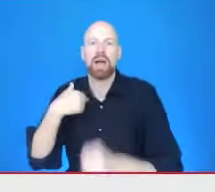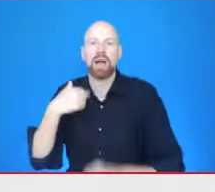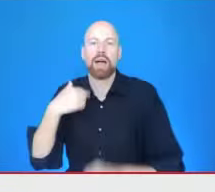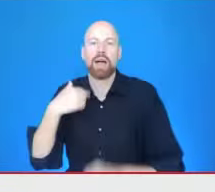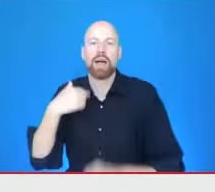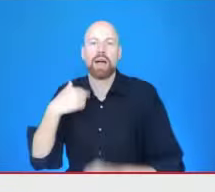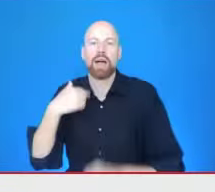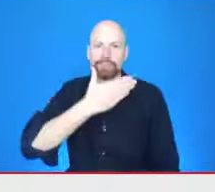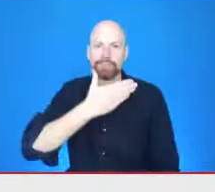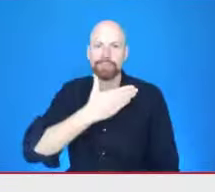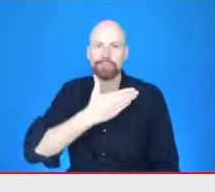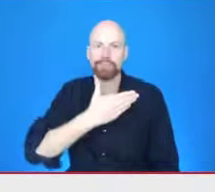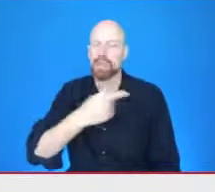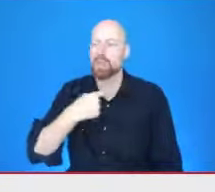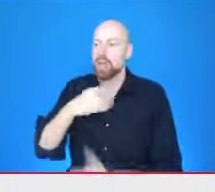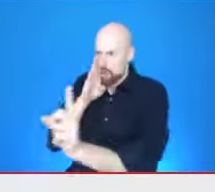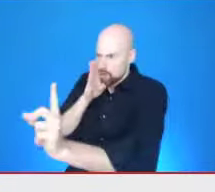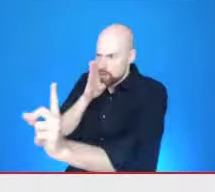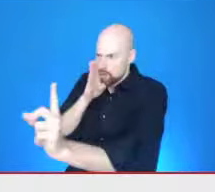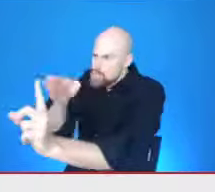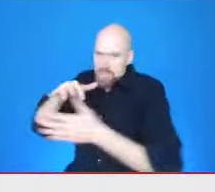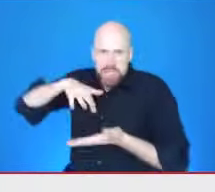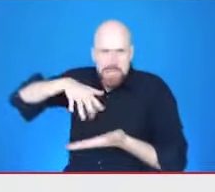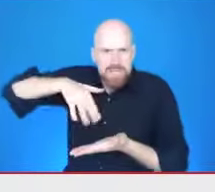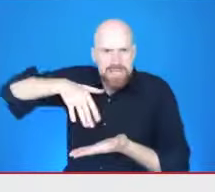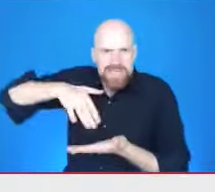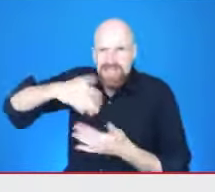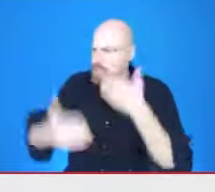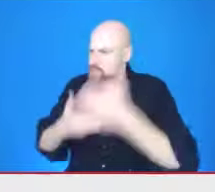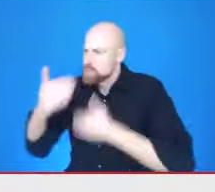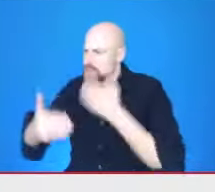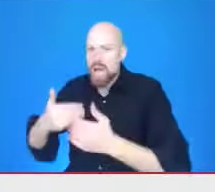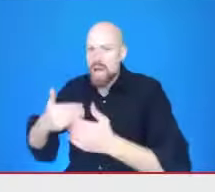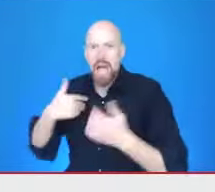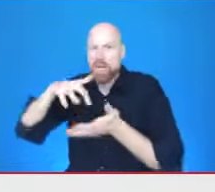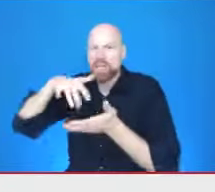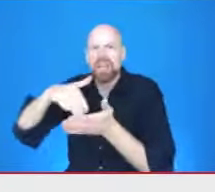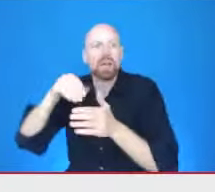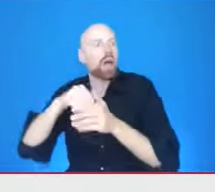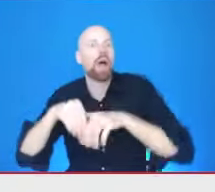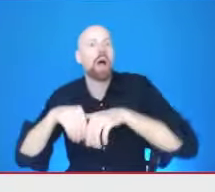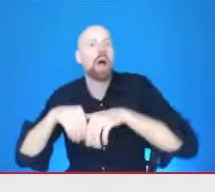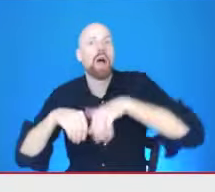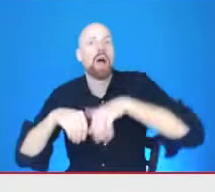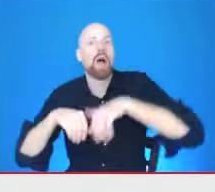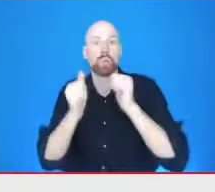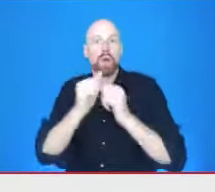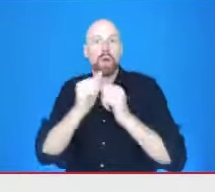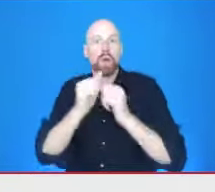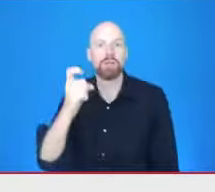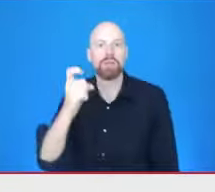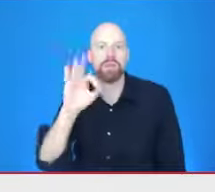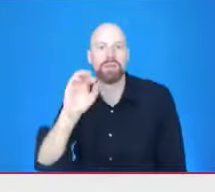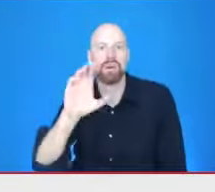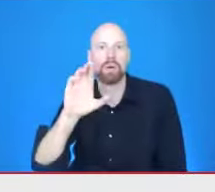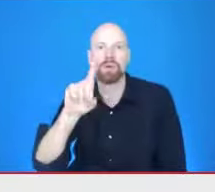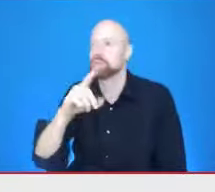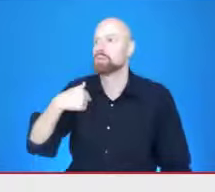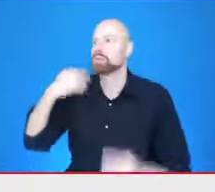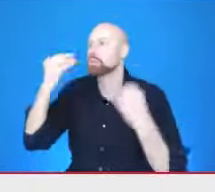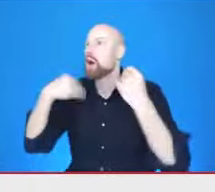Lost. Stanford had lost somebody earlier that year in a car crash. It had to be something like that. An accident,